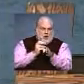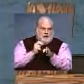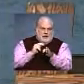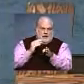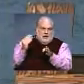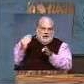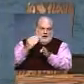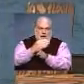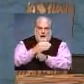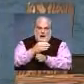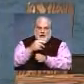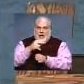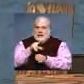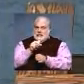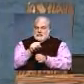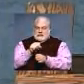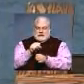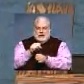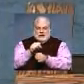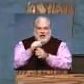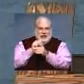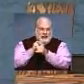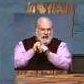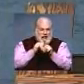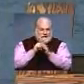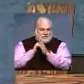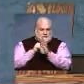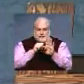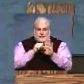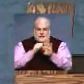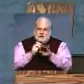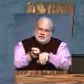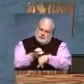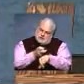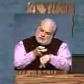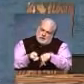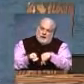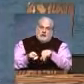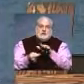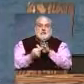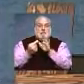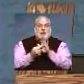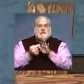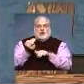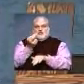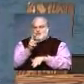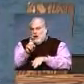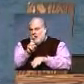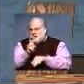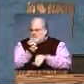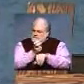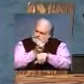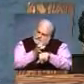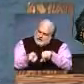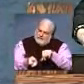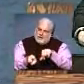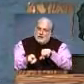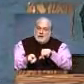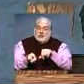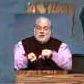very difficult to make a left-hand turn there. And at certain times of the day, very difficult to make a right-hand turn. So we live in a neighborhood where we're going to